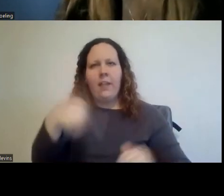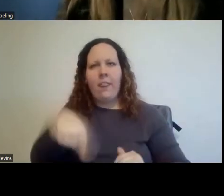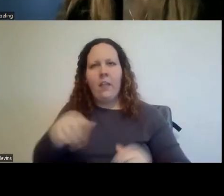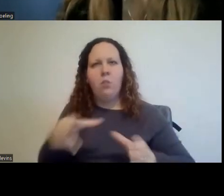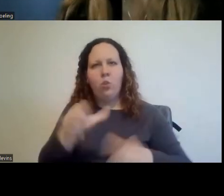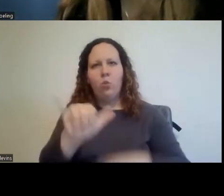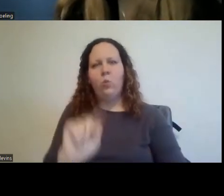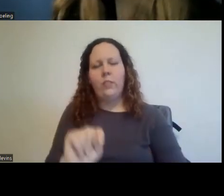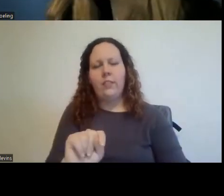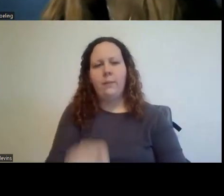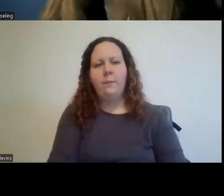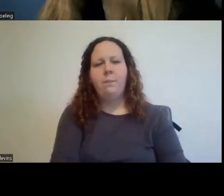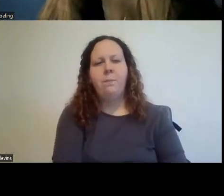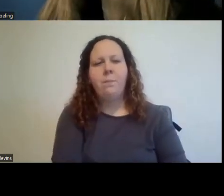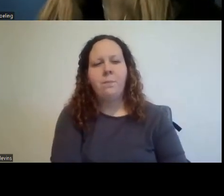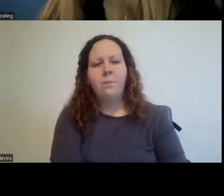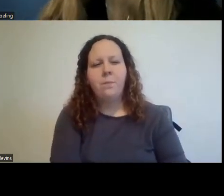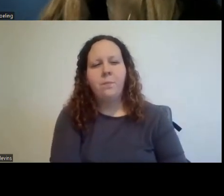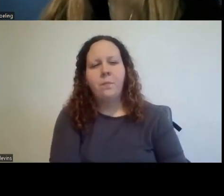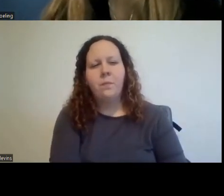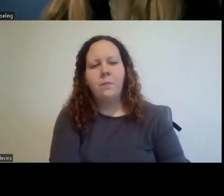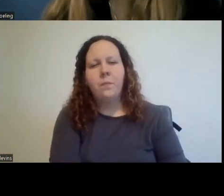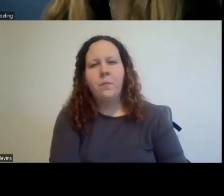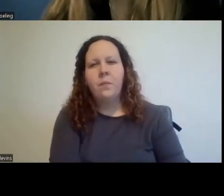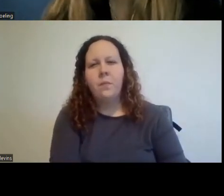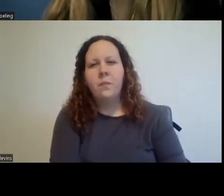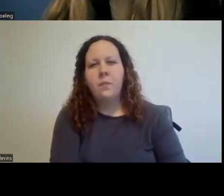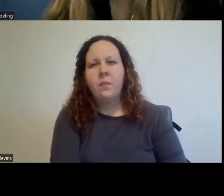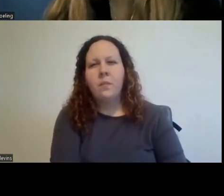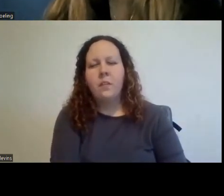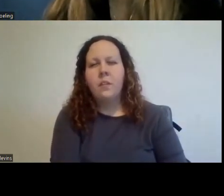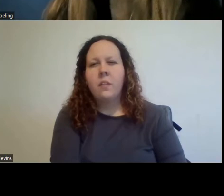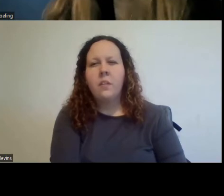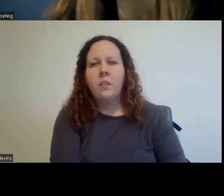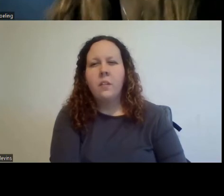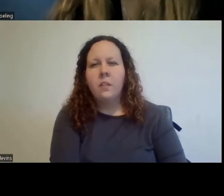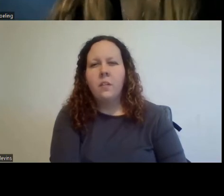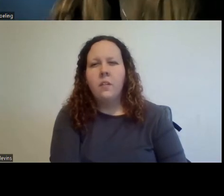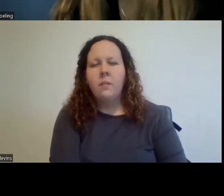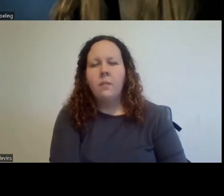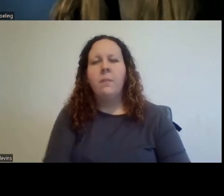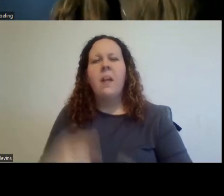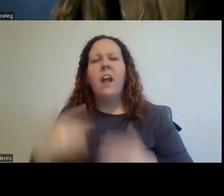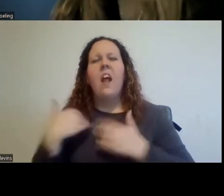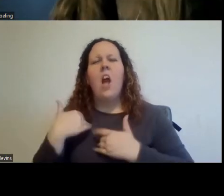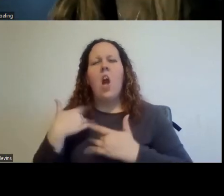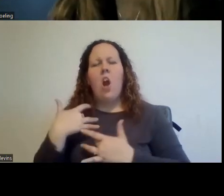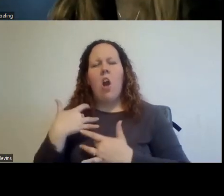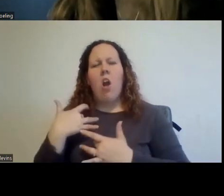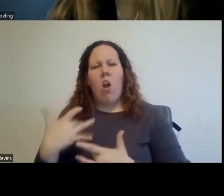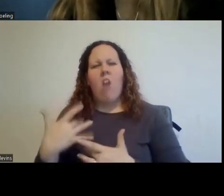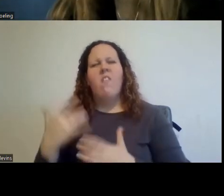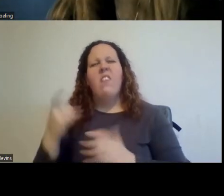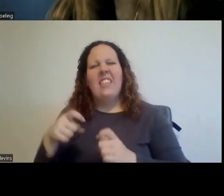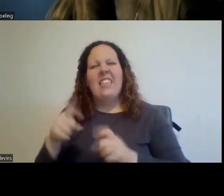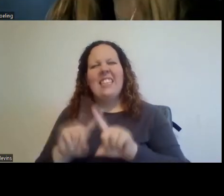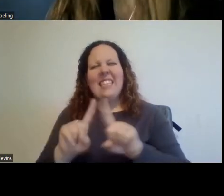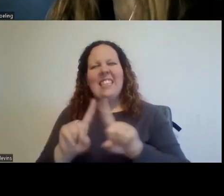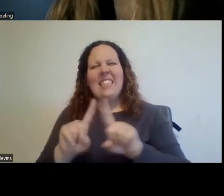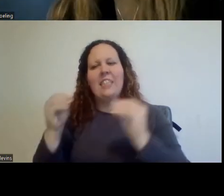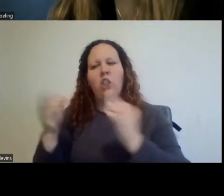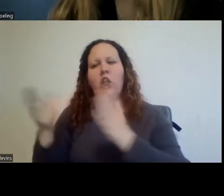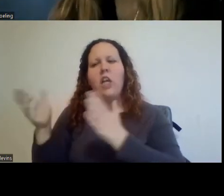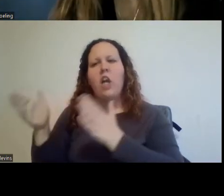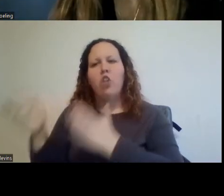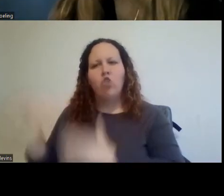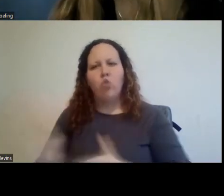And students with hearing loss often need different teaching strategies for deep learning to occur. Not just